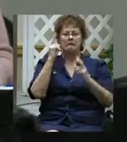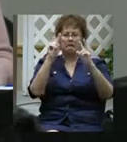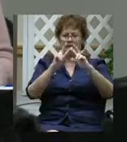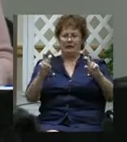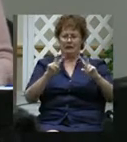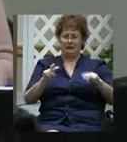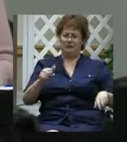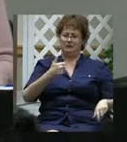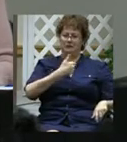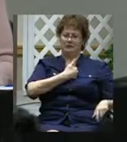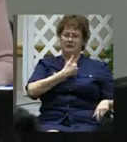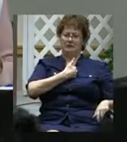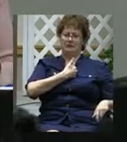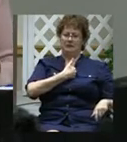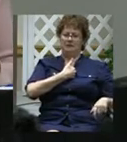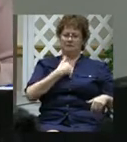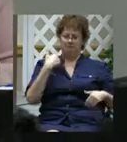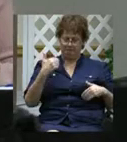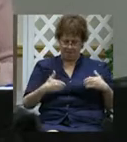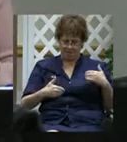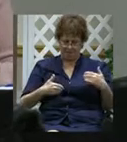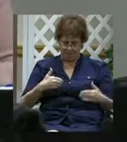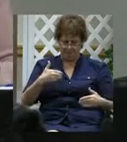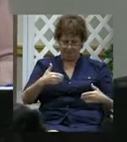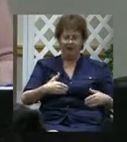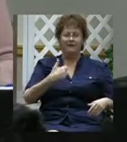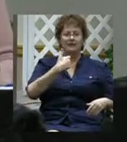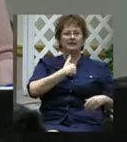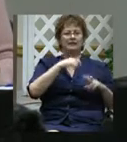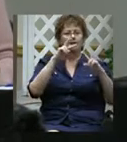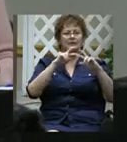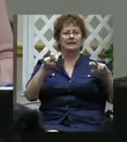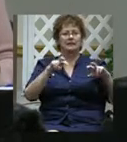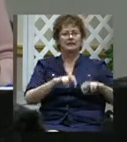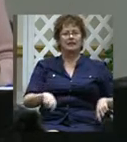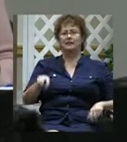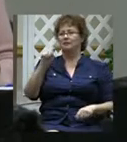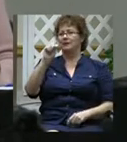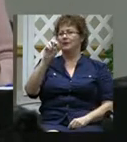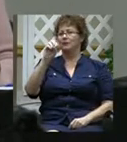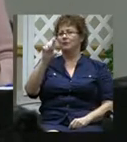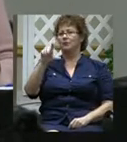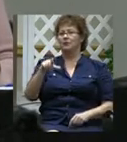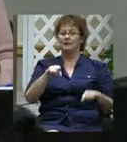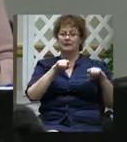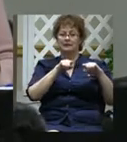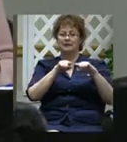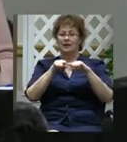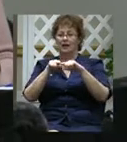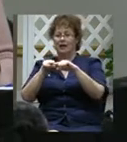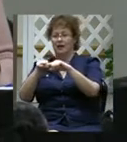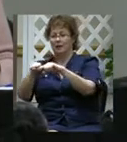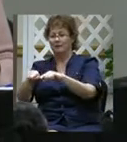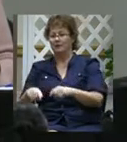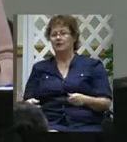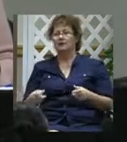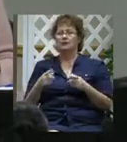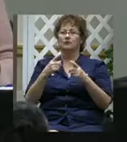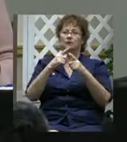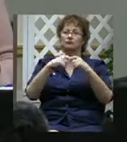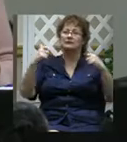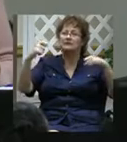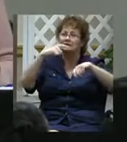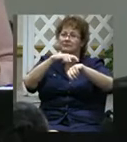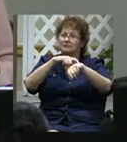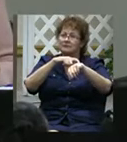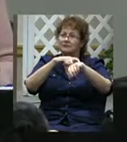assess how they're doing. So it has a self-assessment tool. And it runs in simultaneous mode, site translation, and